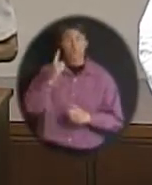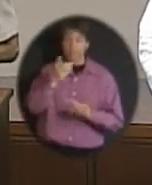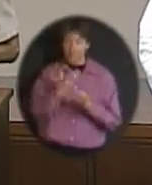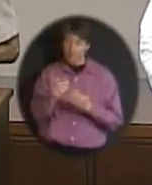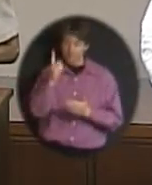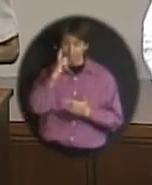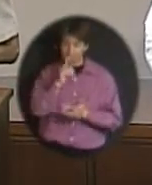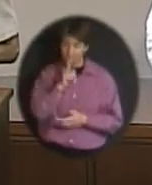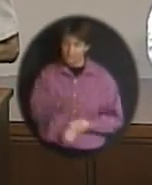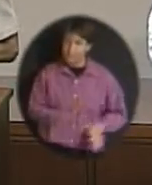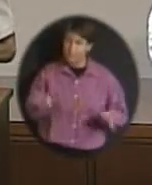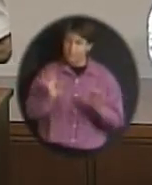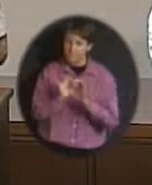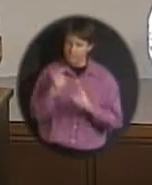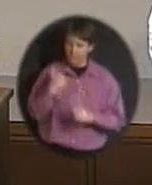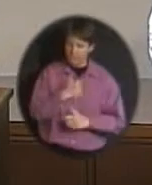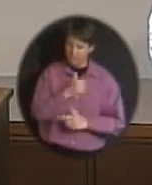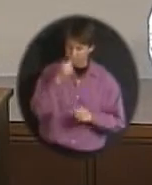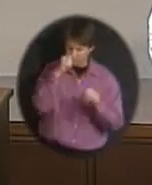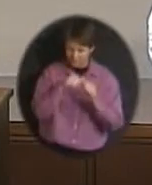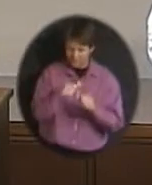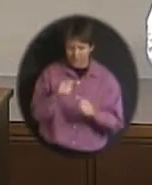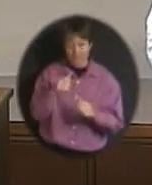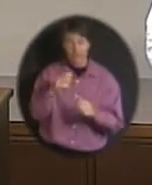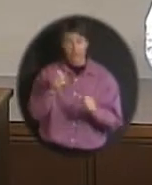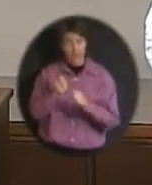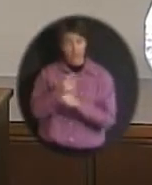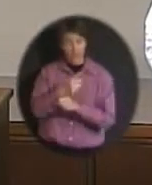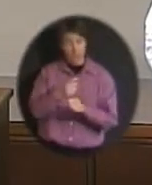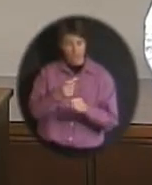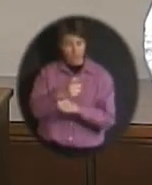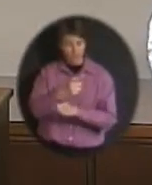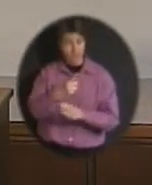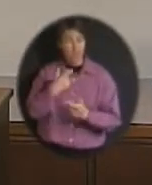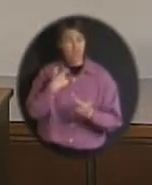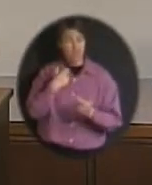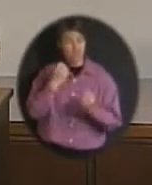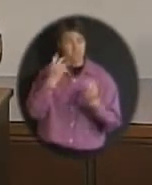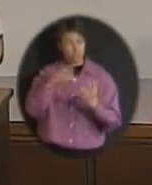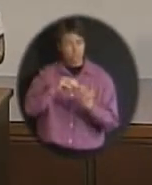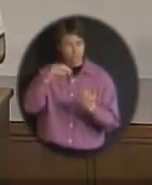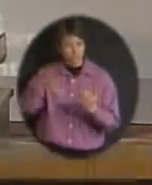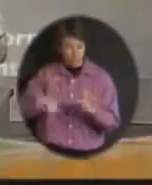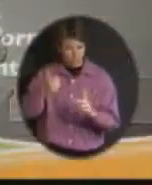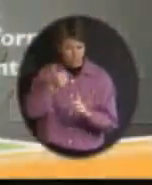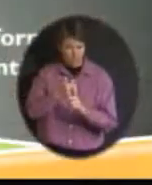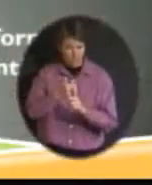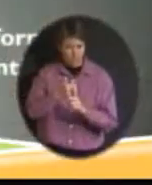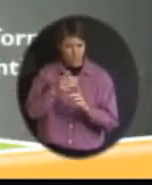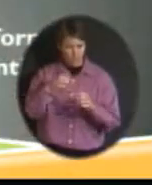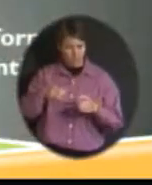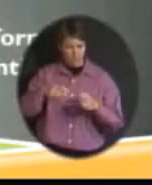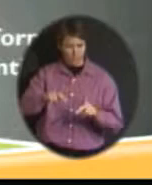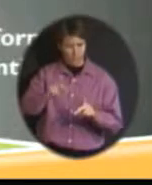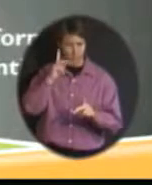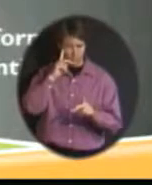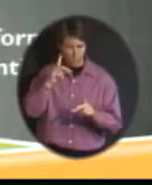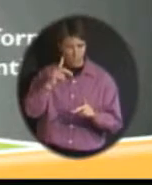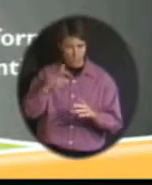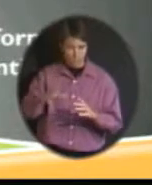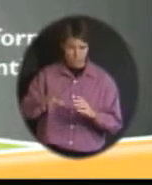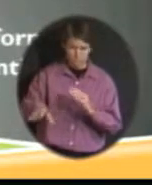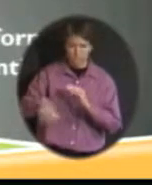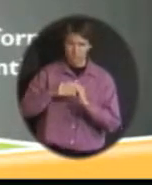so important for us to remember is that every year we have lots of students that have an opportunity for extended learning during the